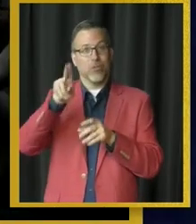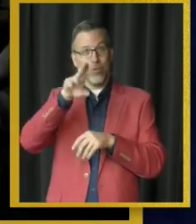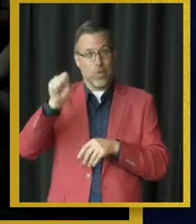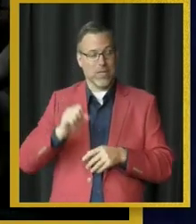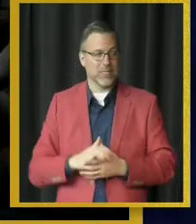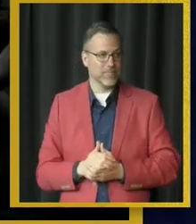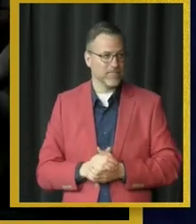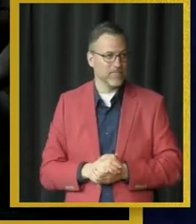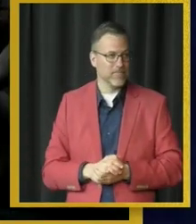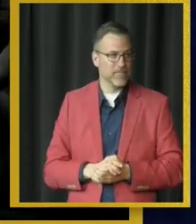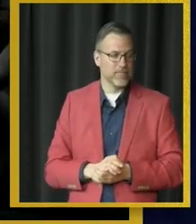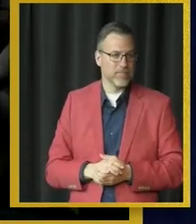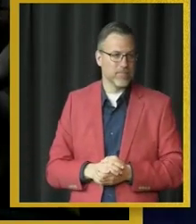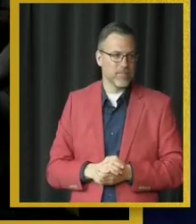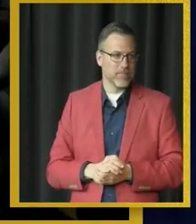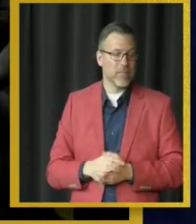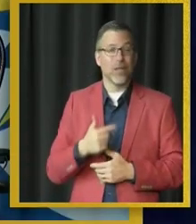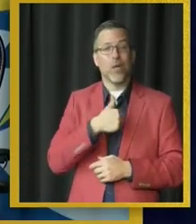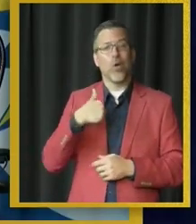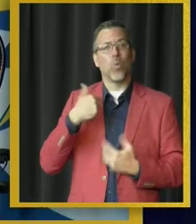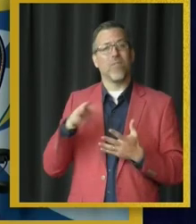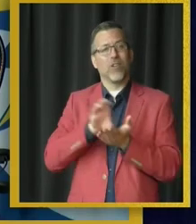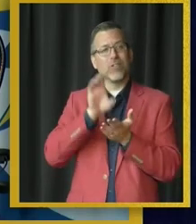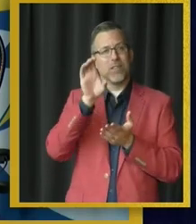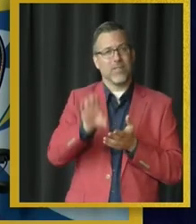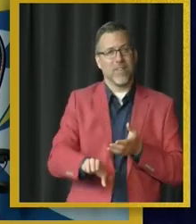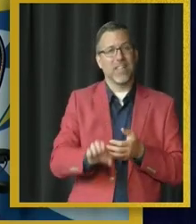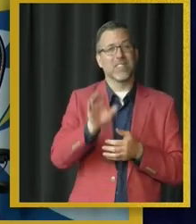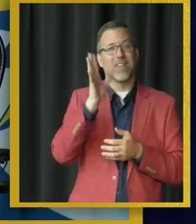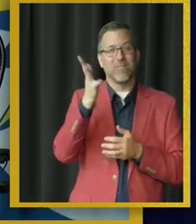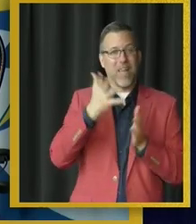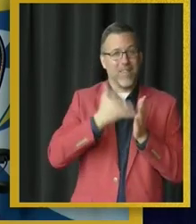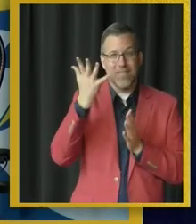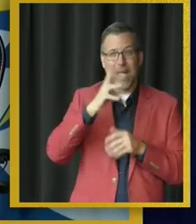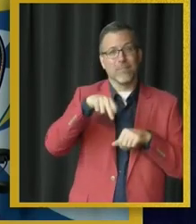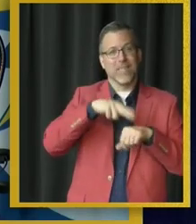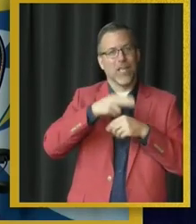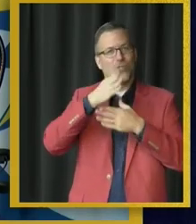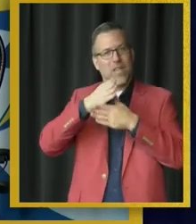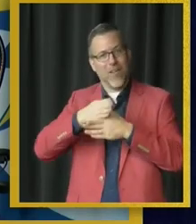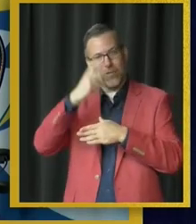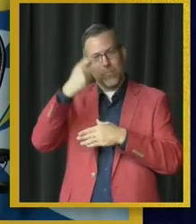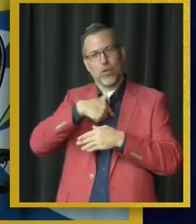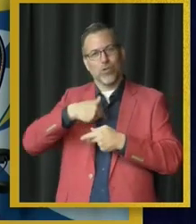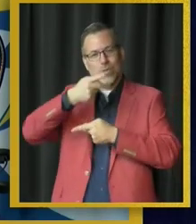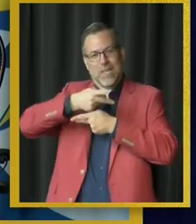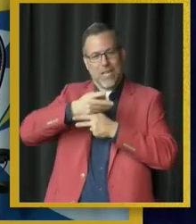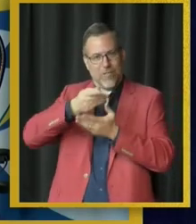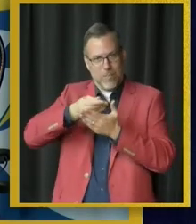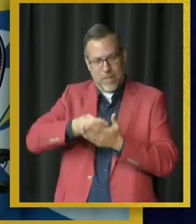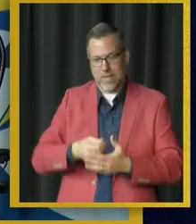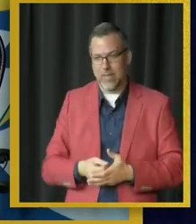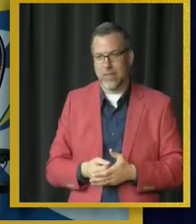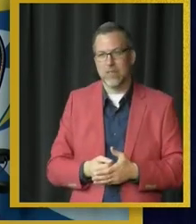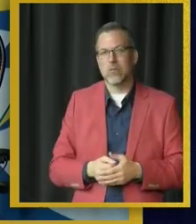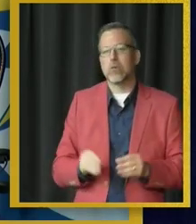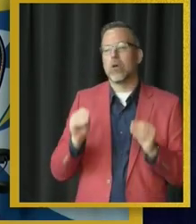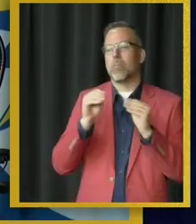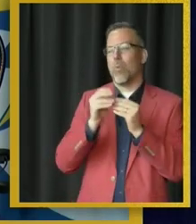We were able to invest 5 times the national average because we are good stewards. Now, more on that